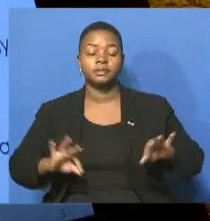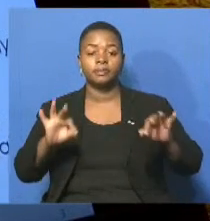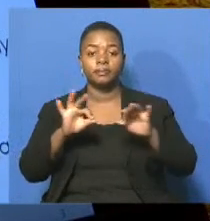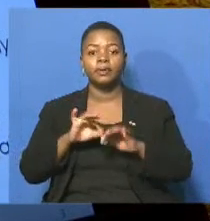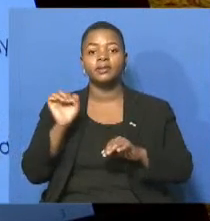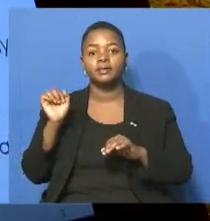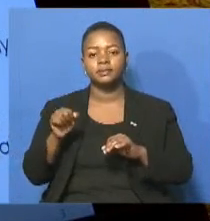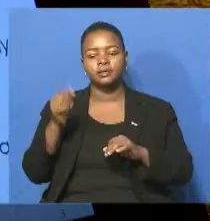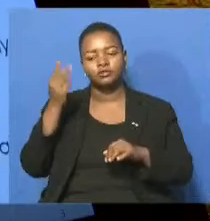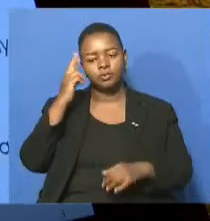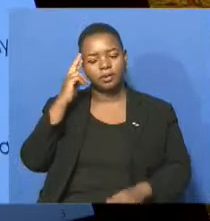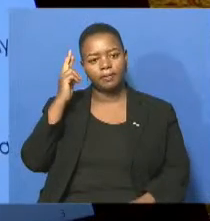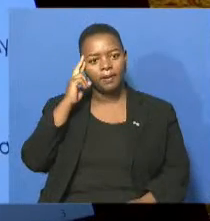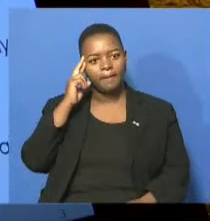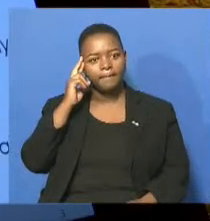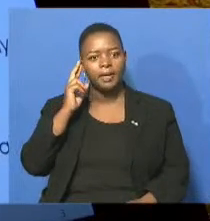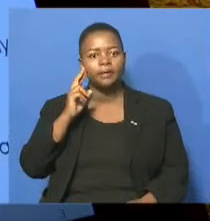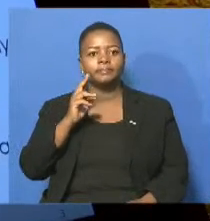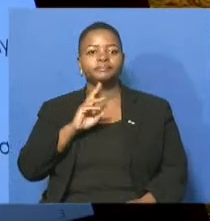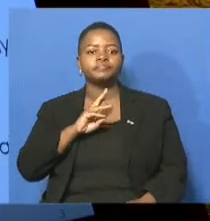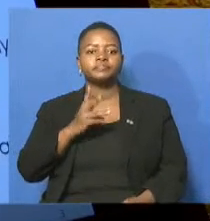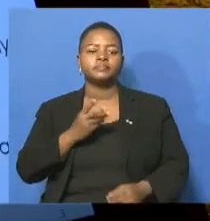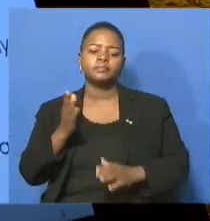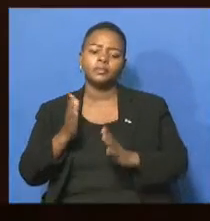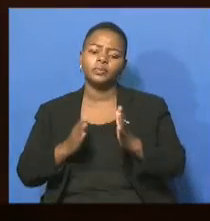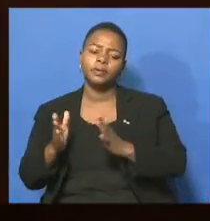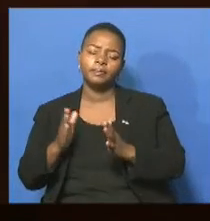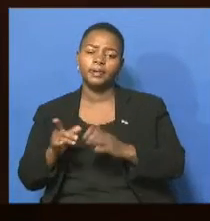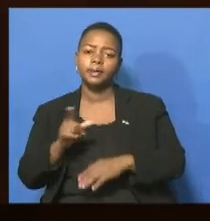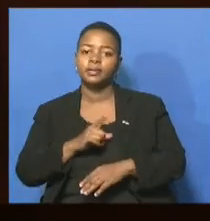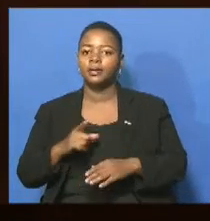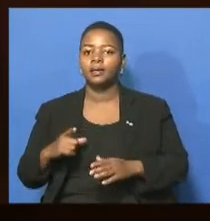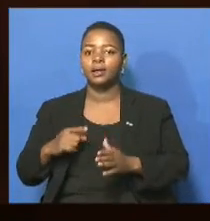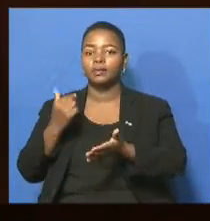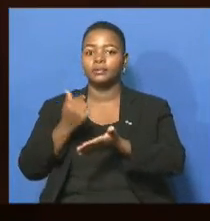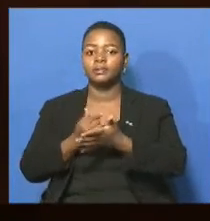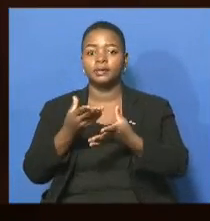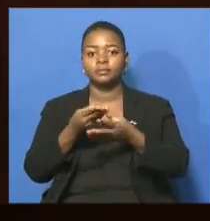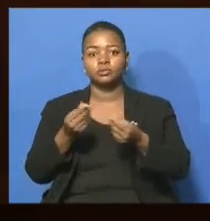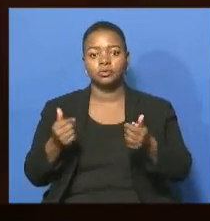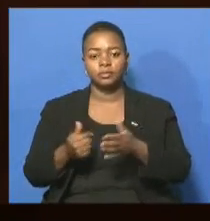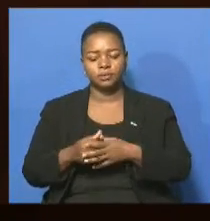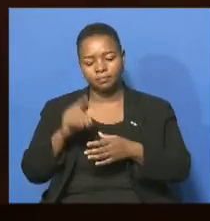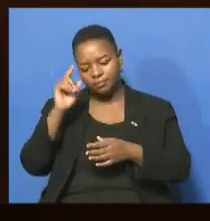take note that we actually plan in a long term. You are aware that crime